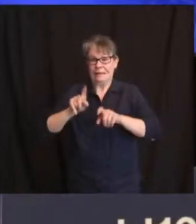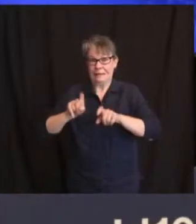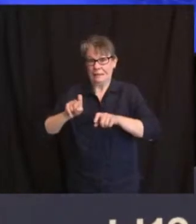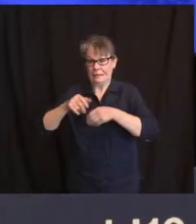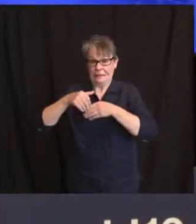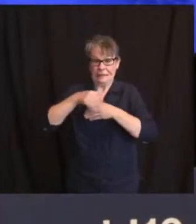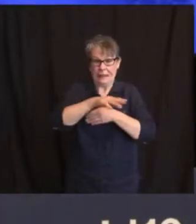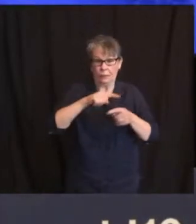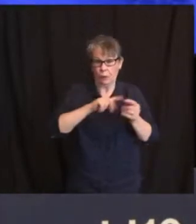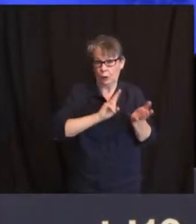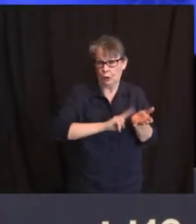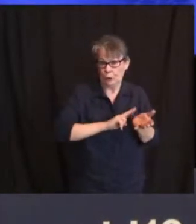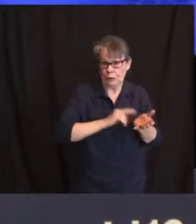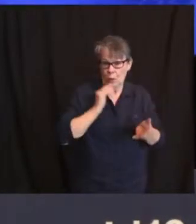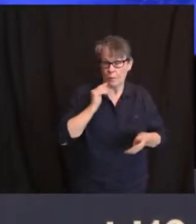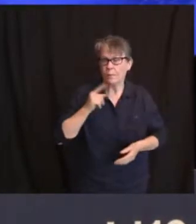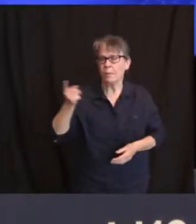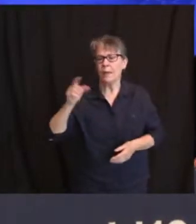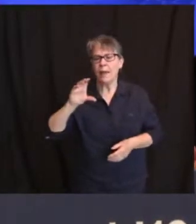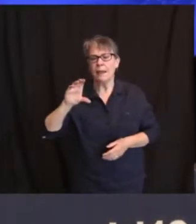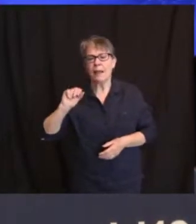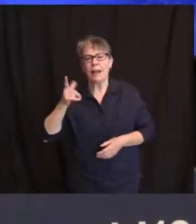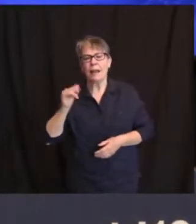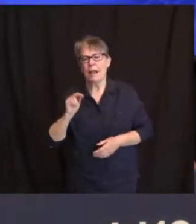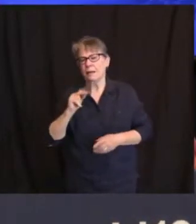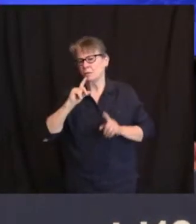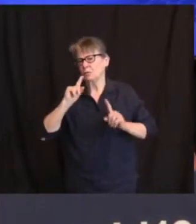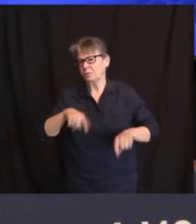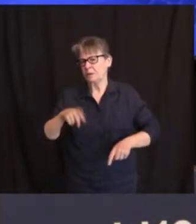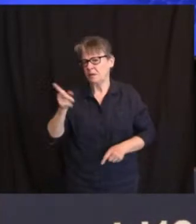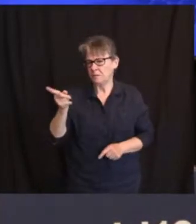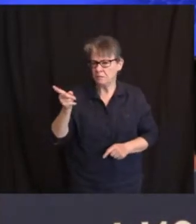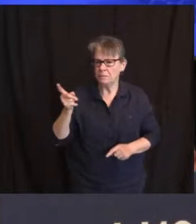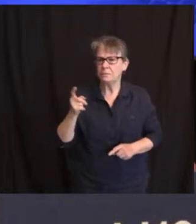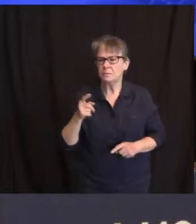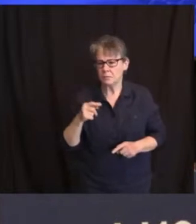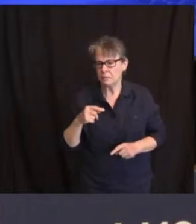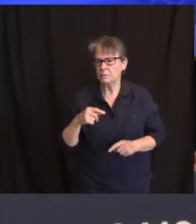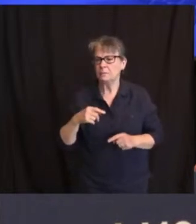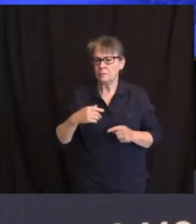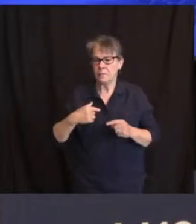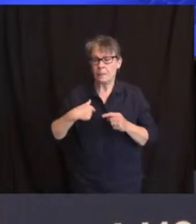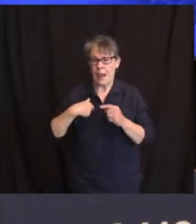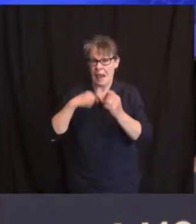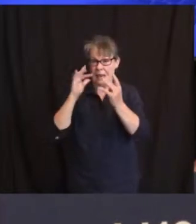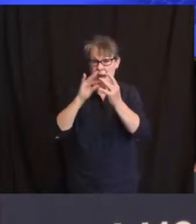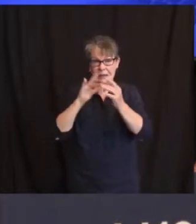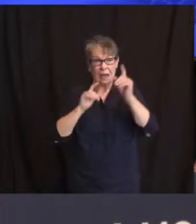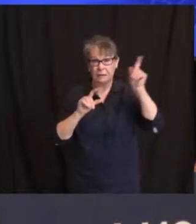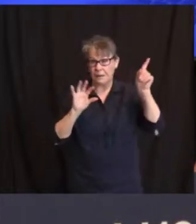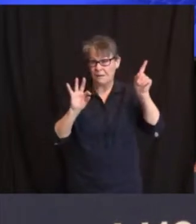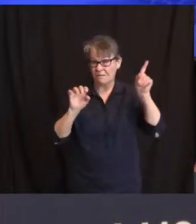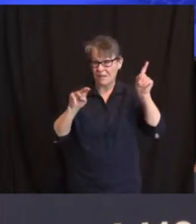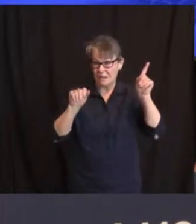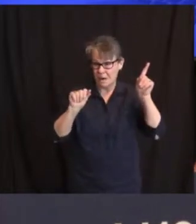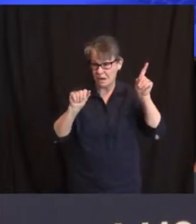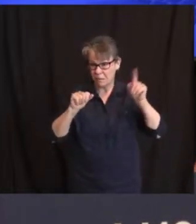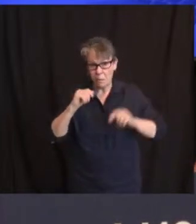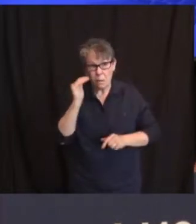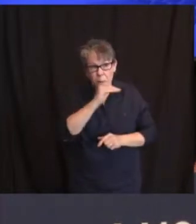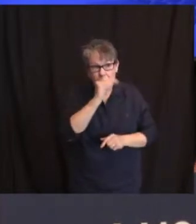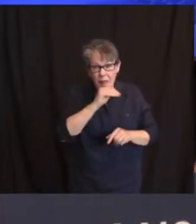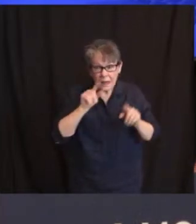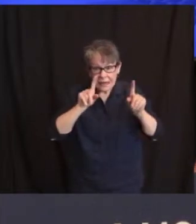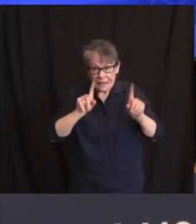call, I reached out to FEMA, got a response with regards to not only the PPE and testing kits. They are currently working through